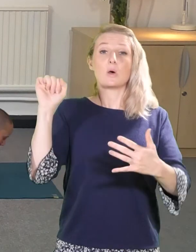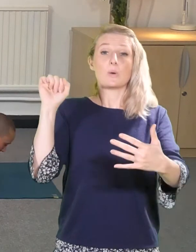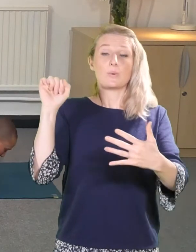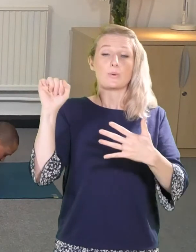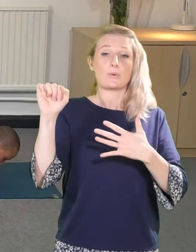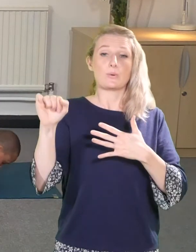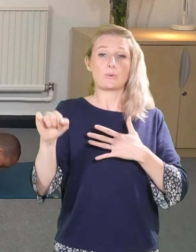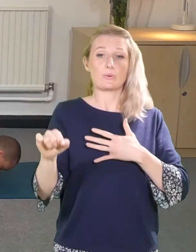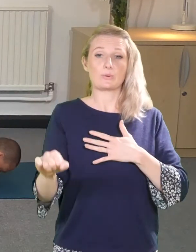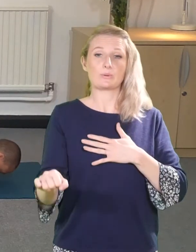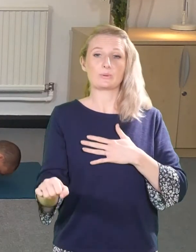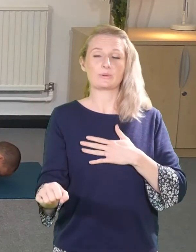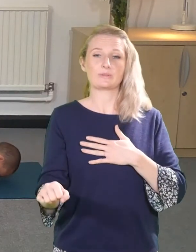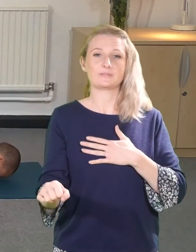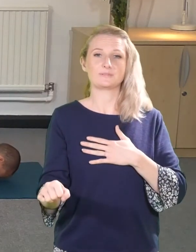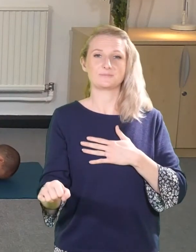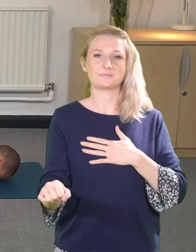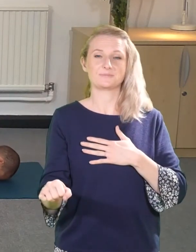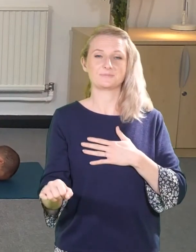Exhale, come down.